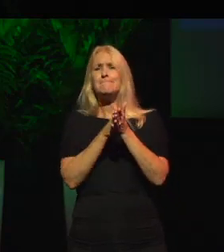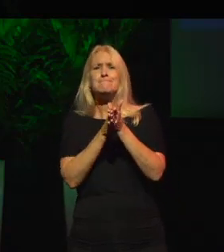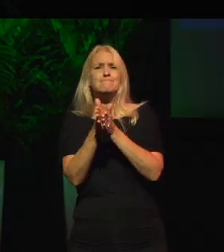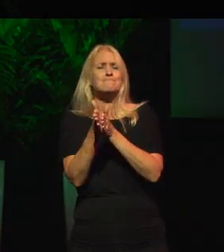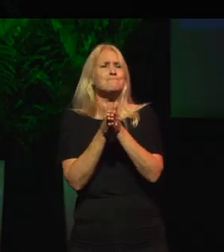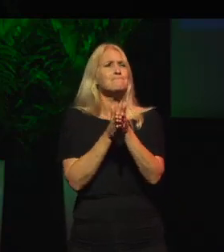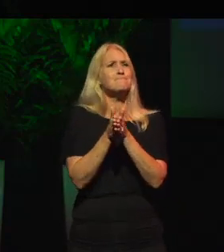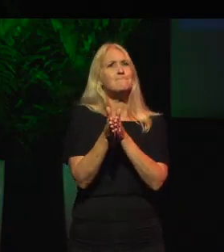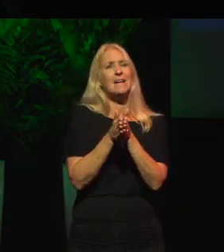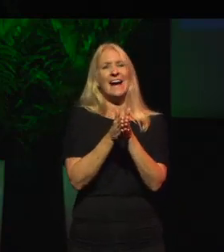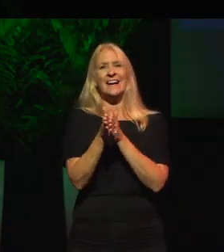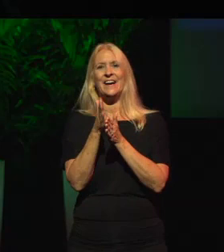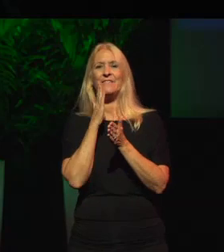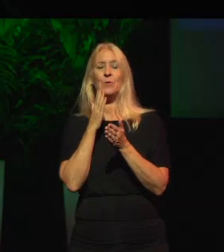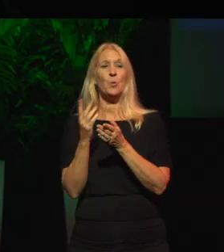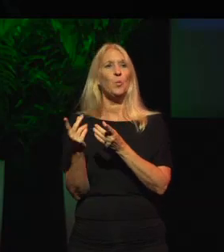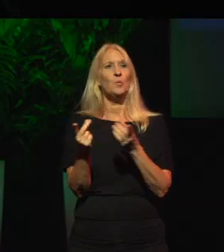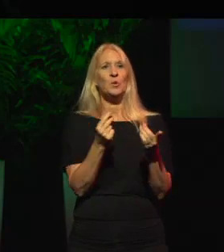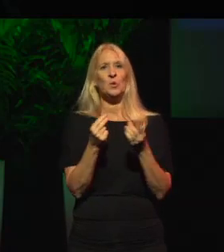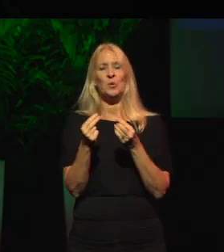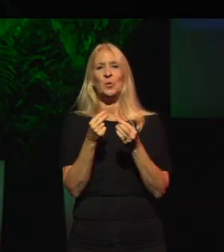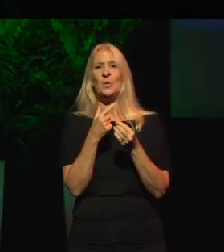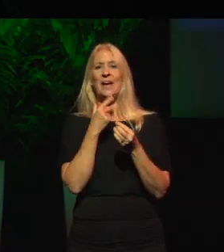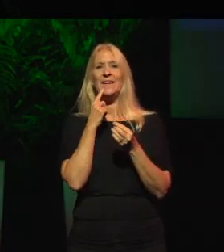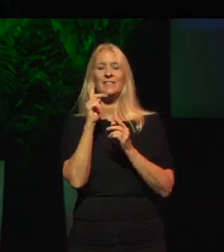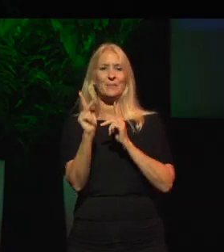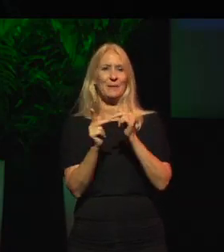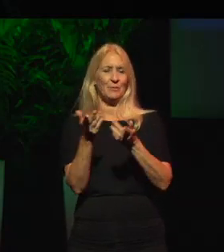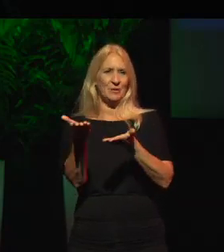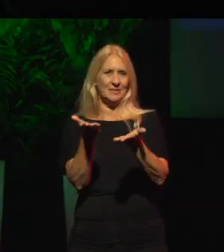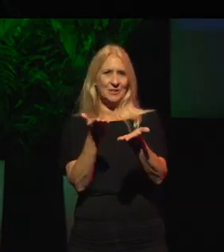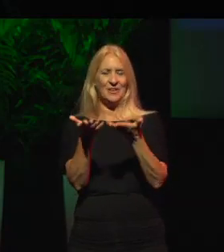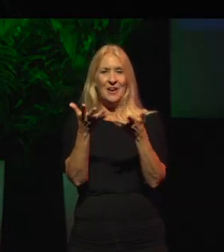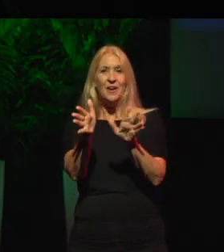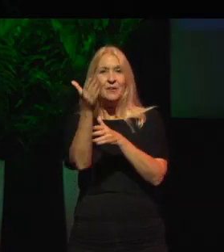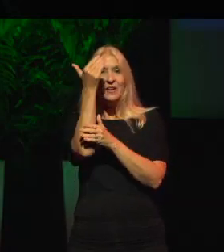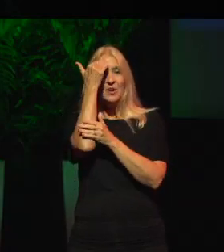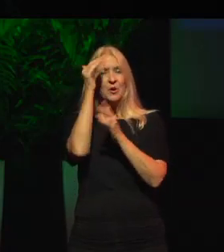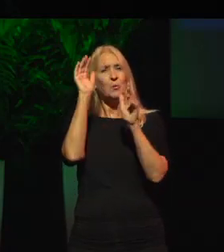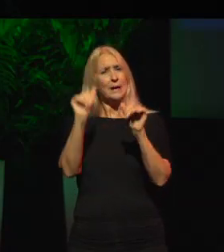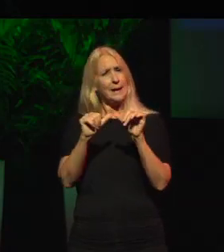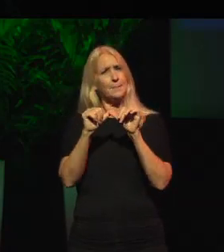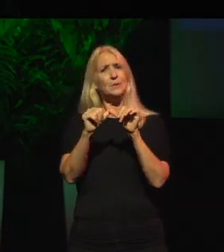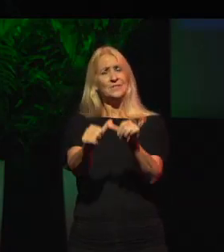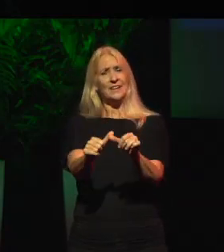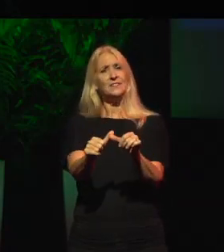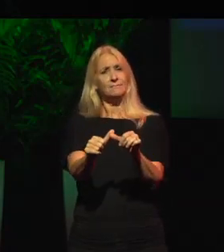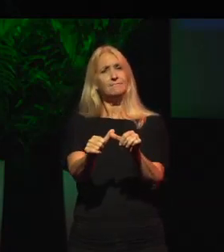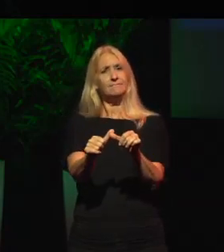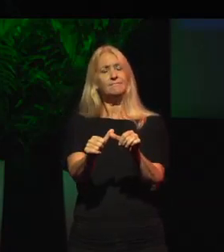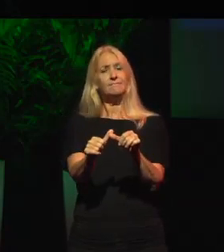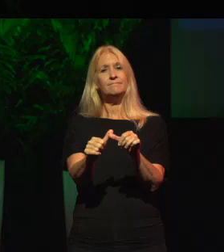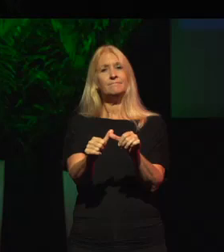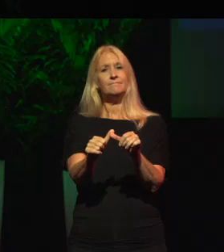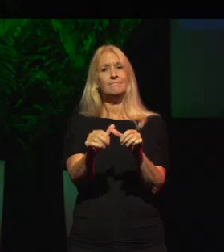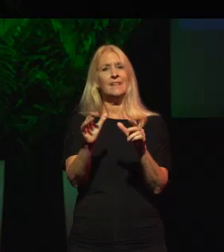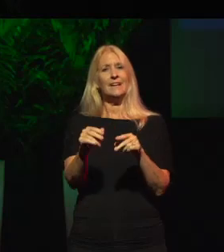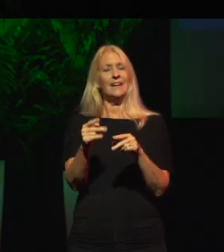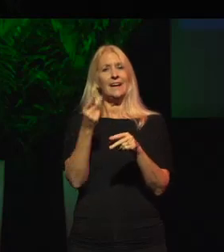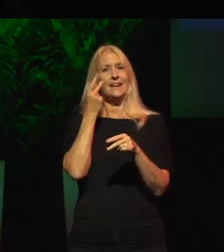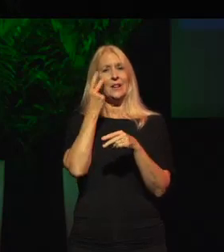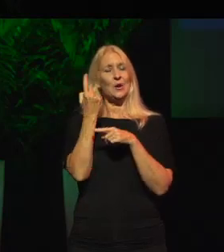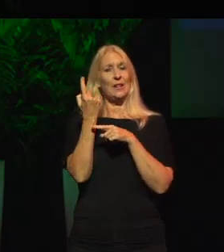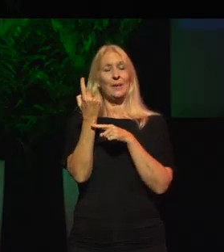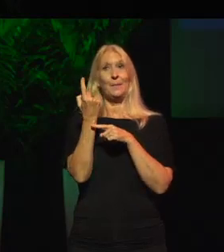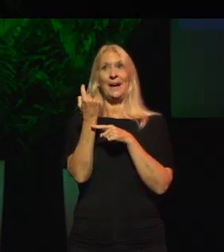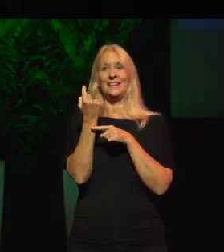what we do and for who we serve. I already know that we can persevere. I only need to look at this past year,